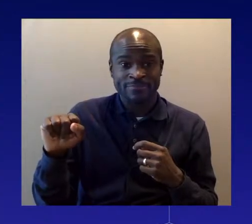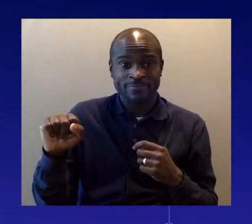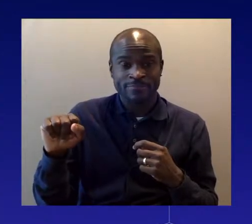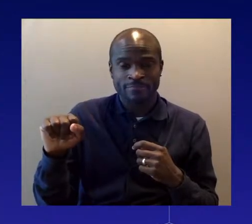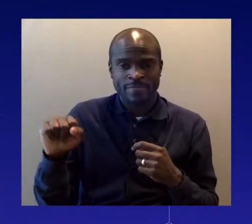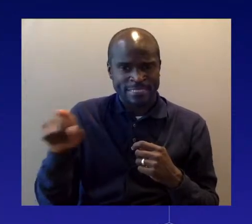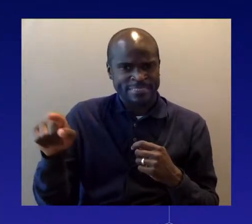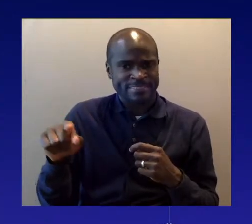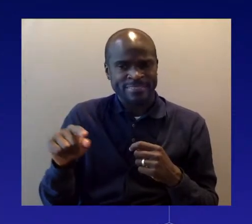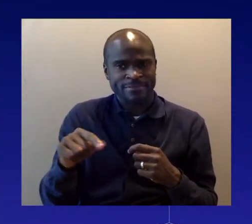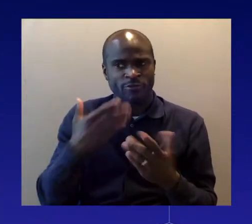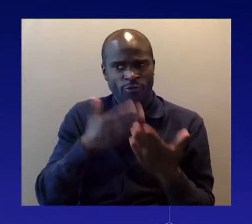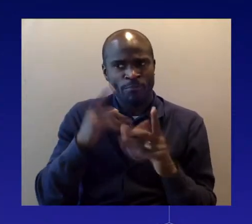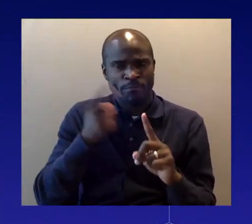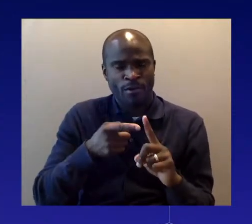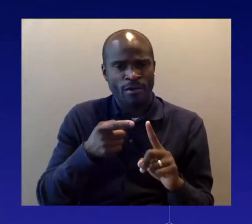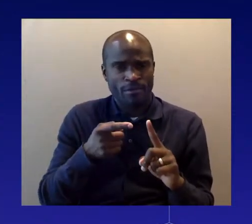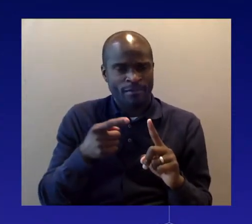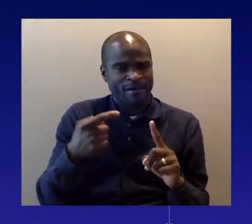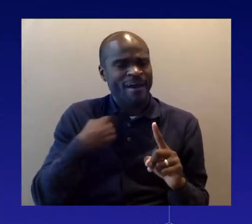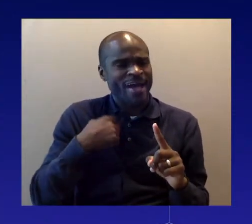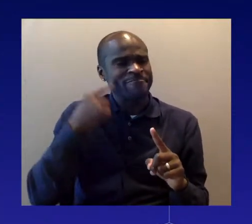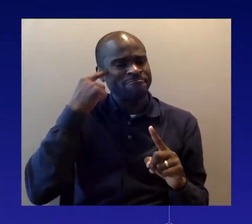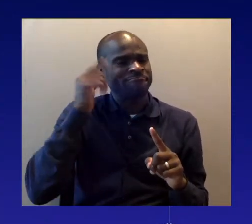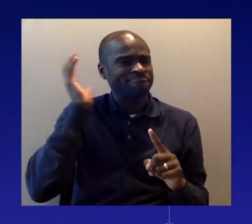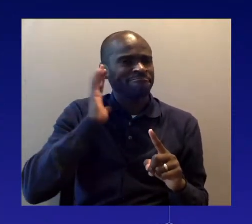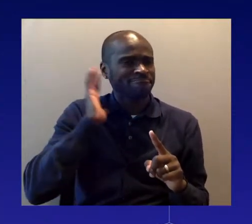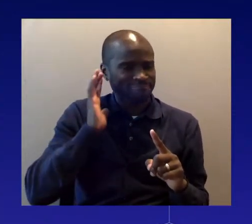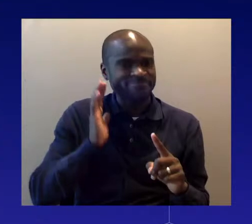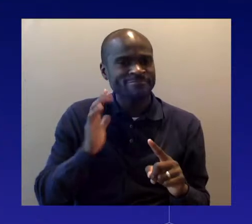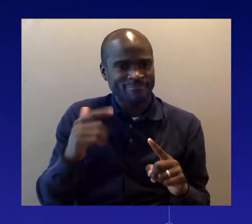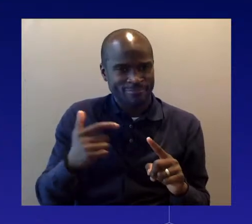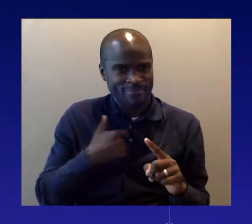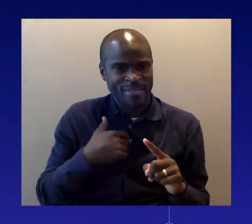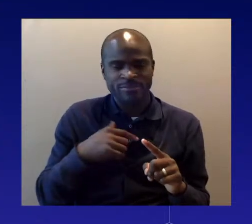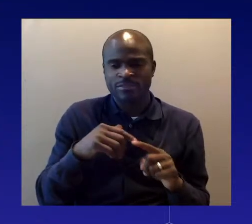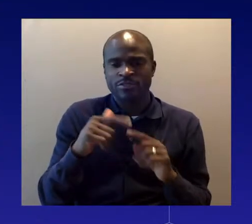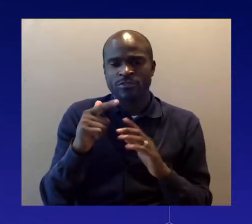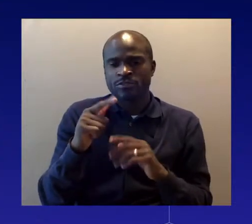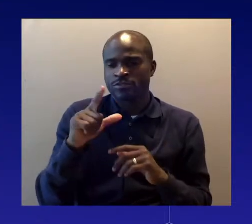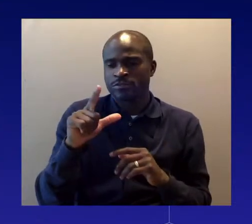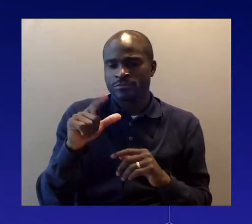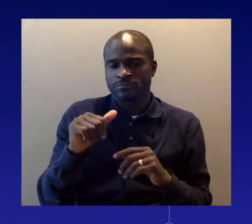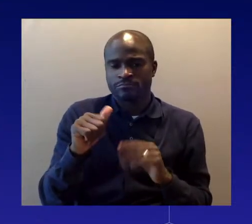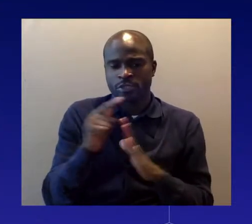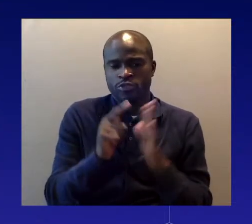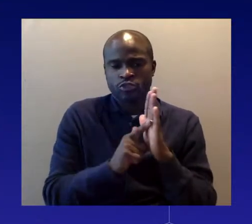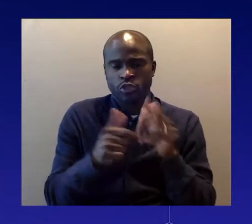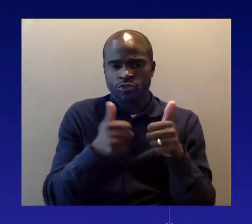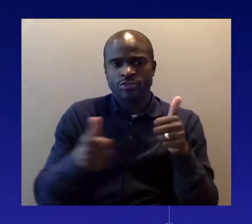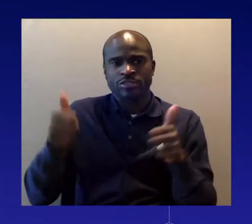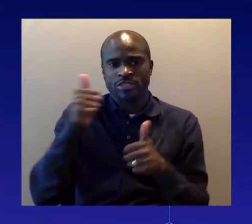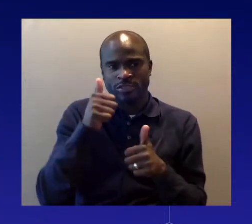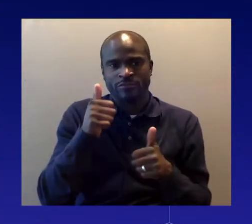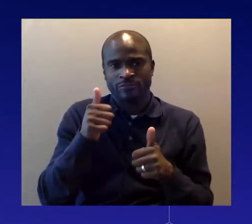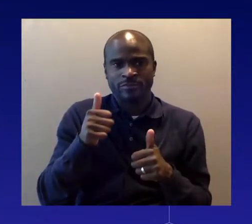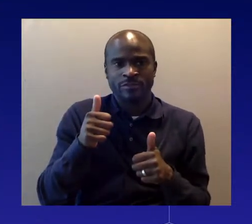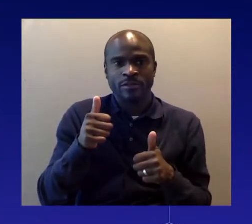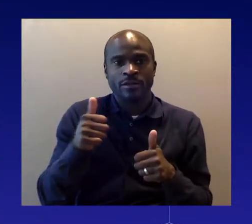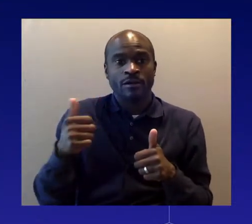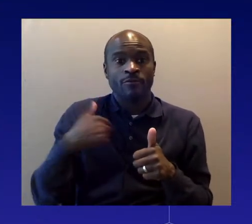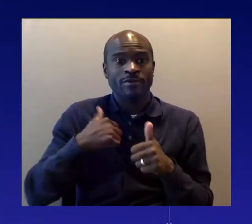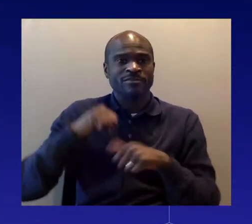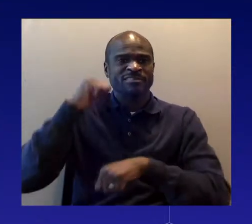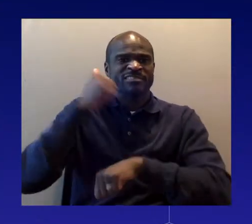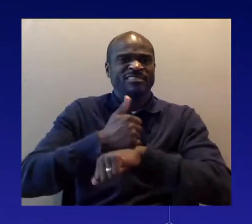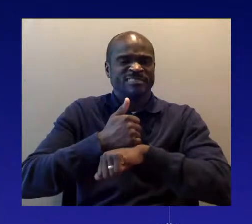California. We had implemented the most far-reaching law to protect privacy over the internet because we saw